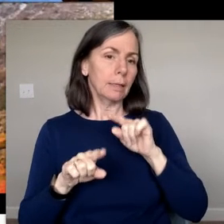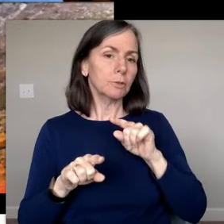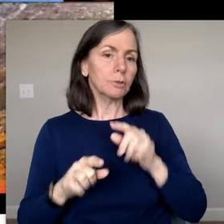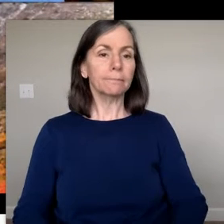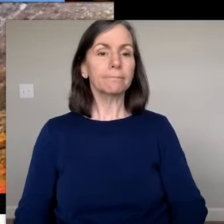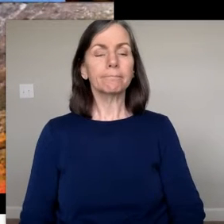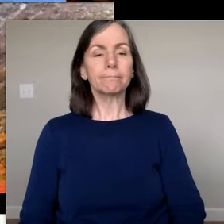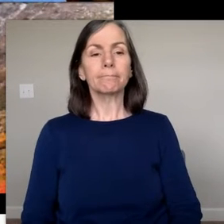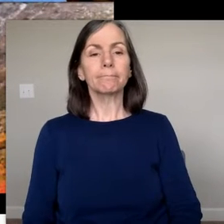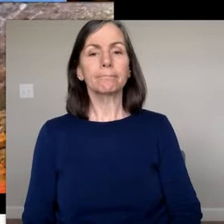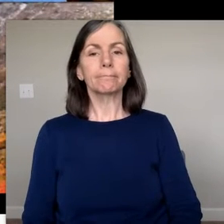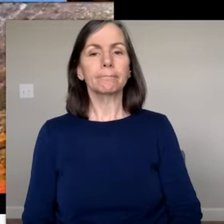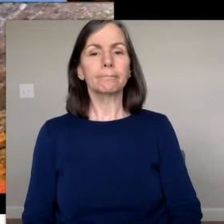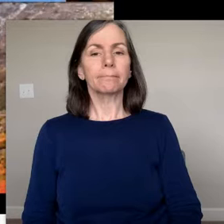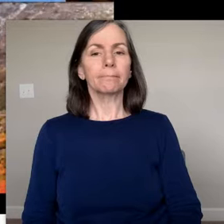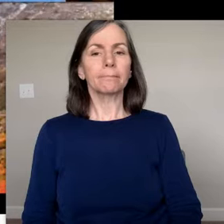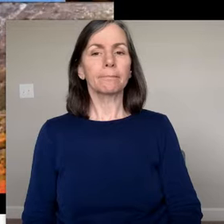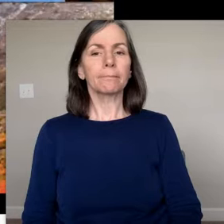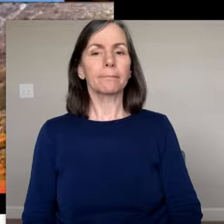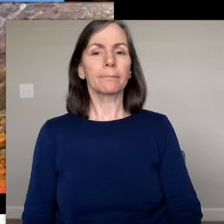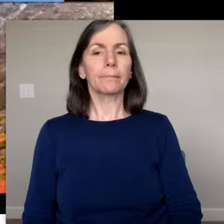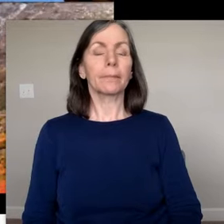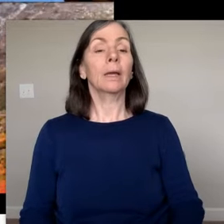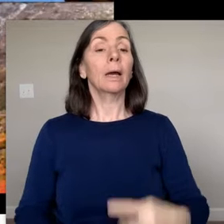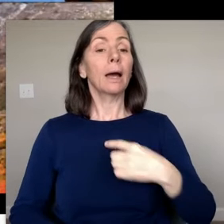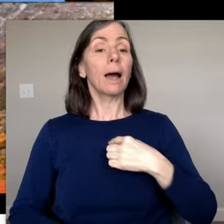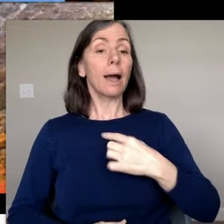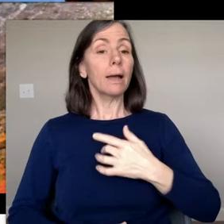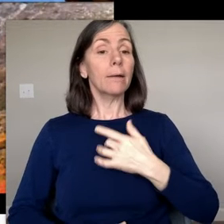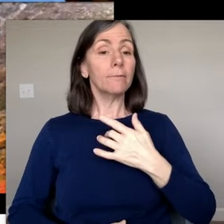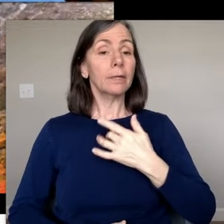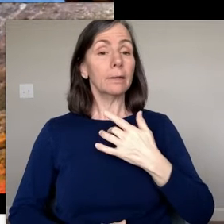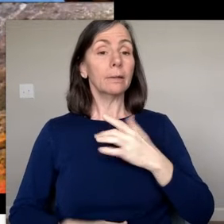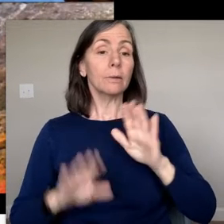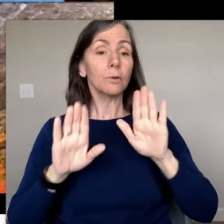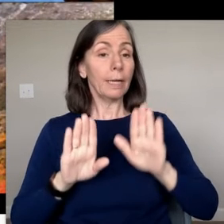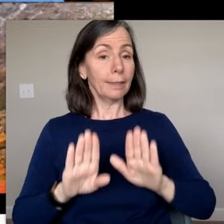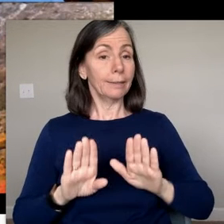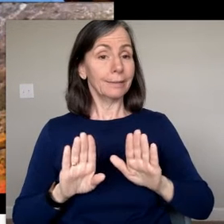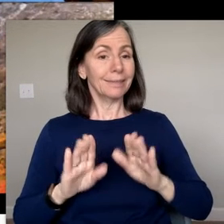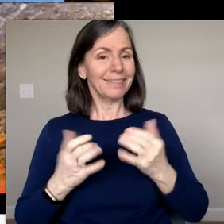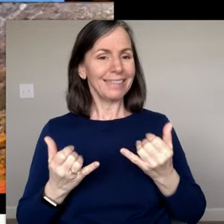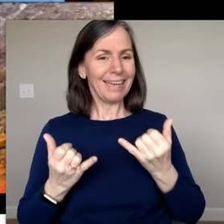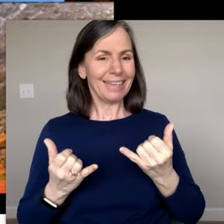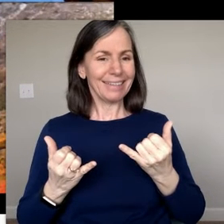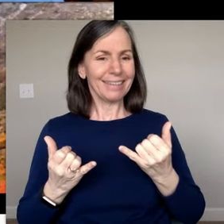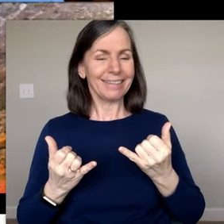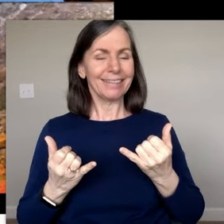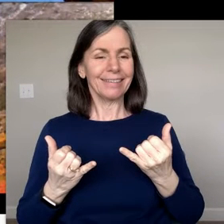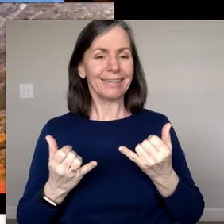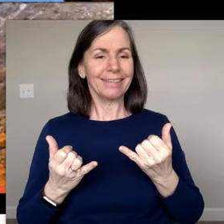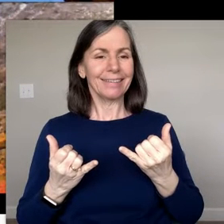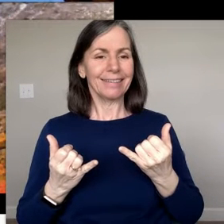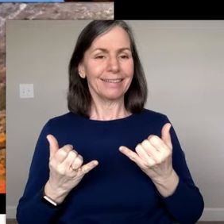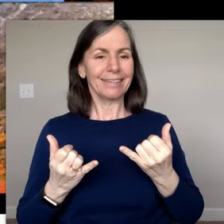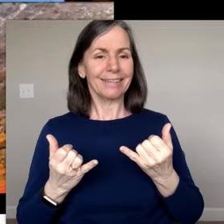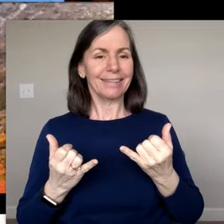So, I feel great today.